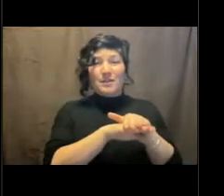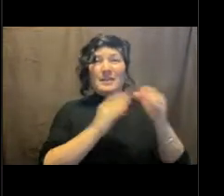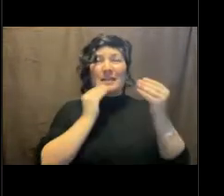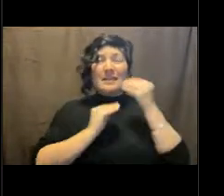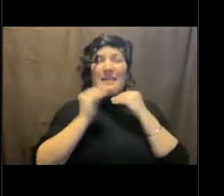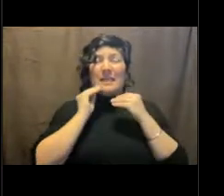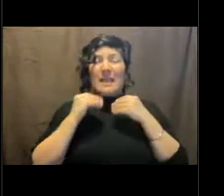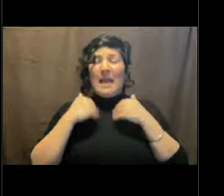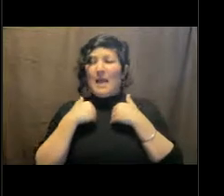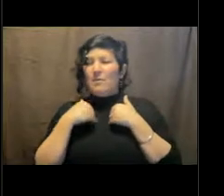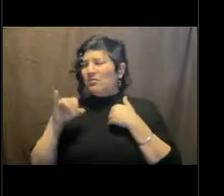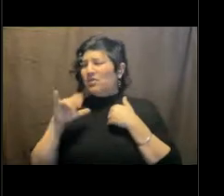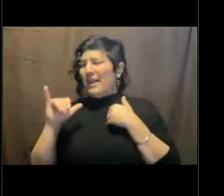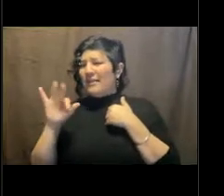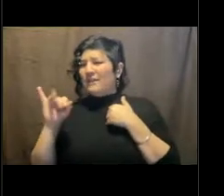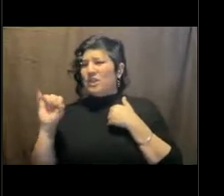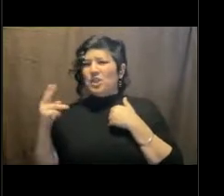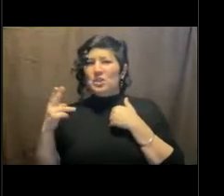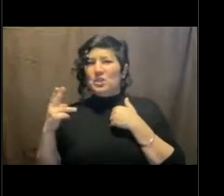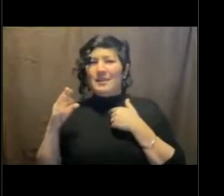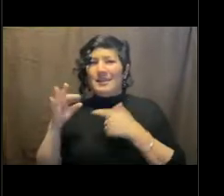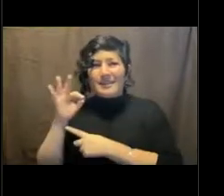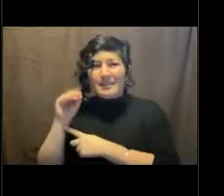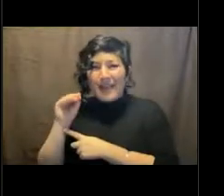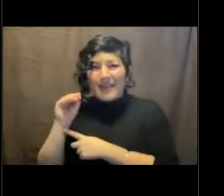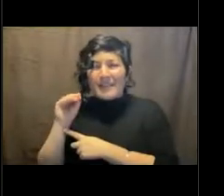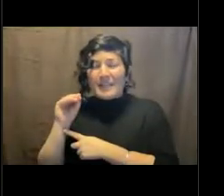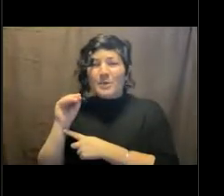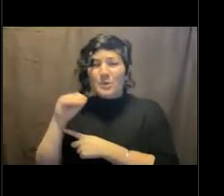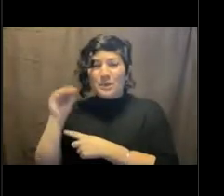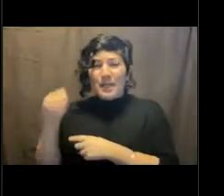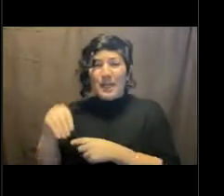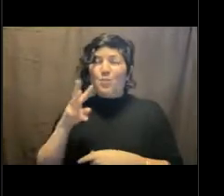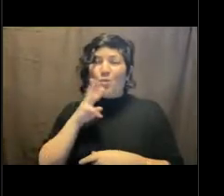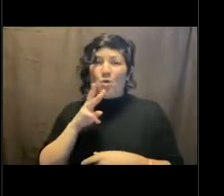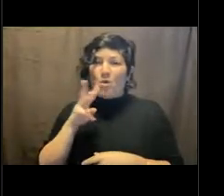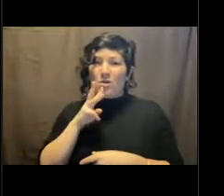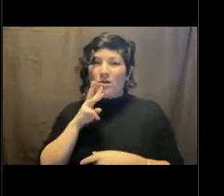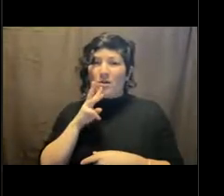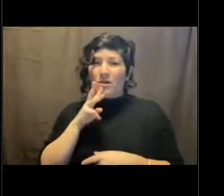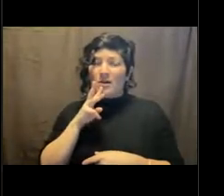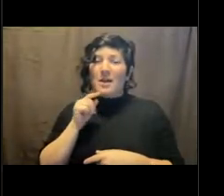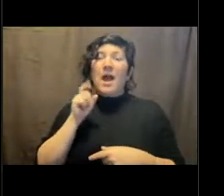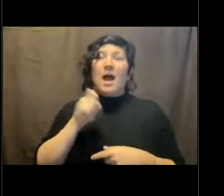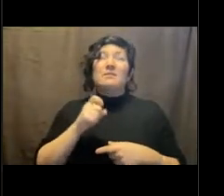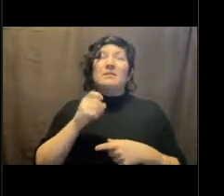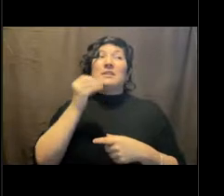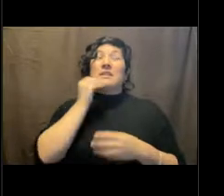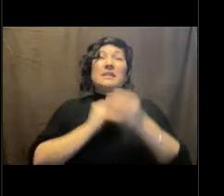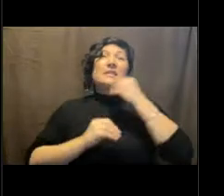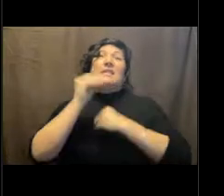animal, jellyfish, which is 90% water, 85 to 90% water. So what does that tell you? They have to eat a lot of jellyfish to get that